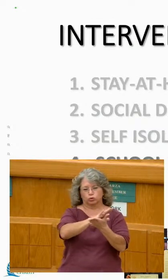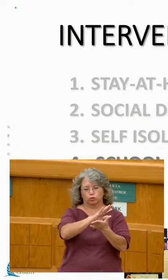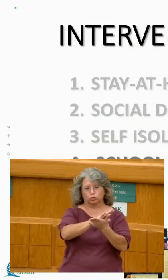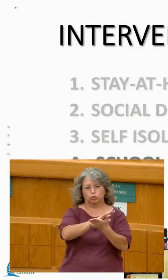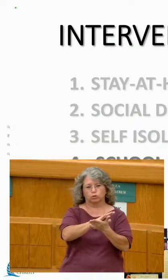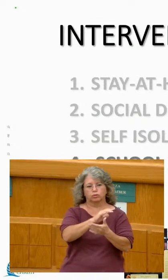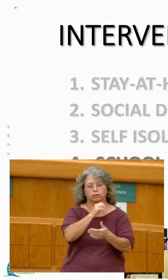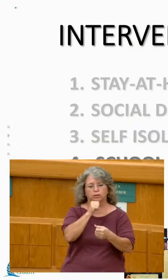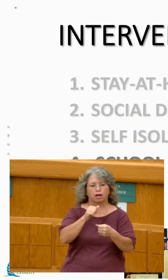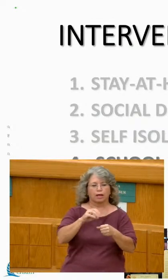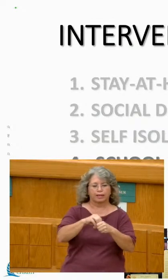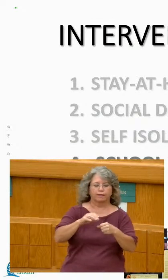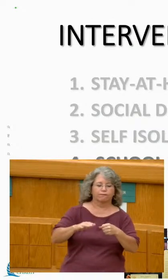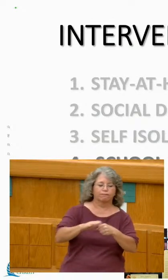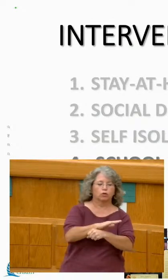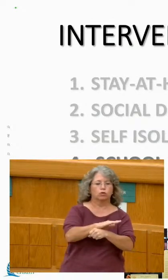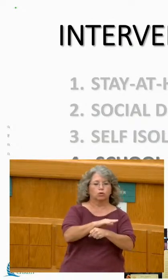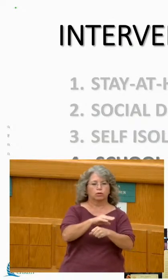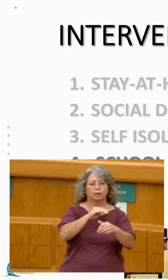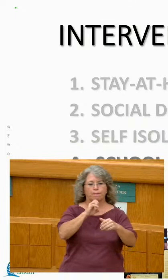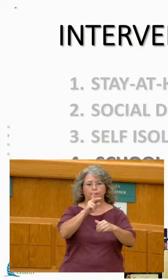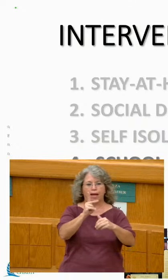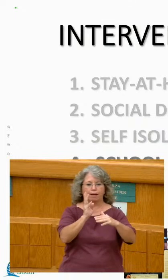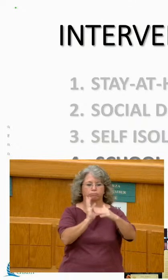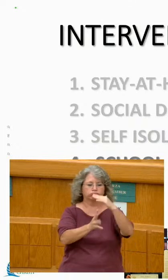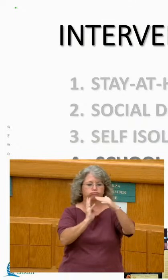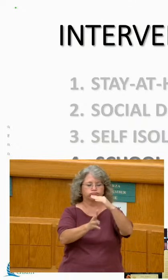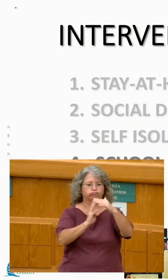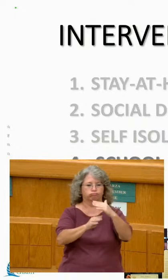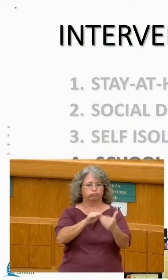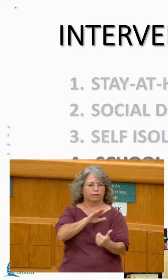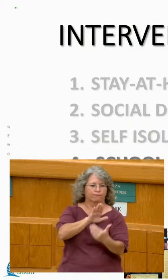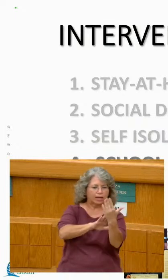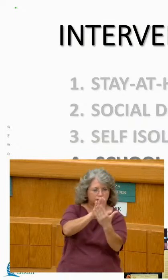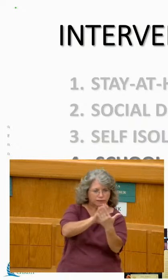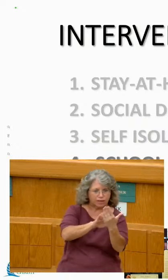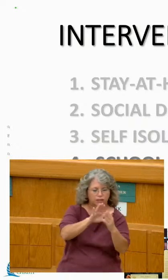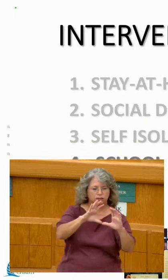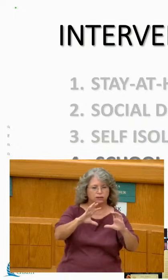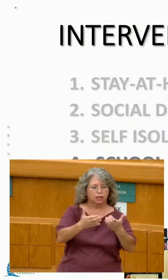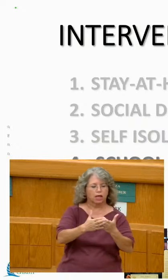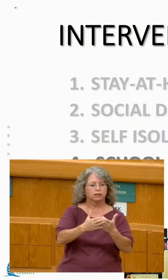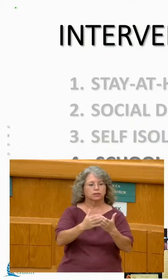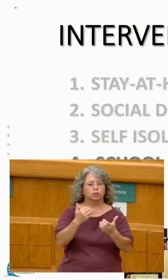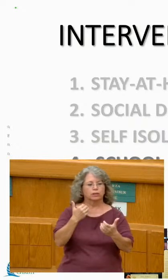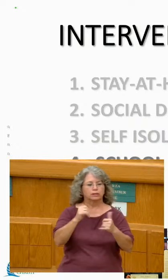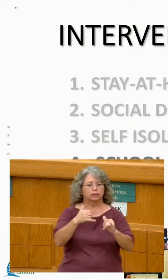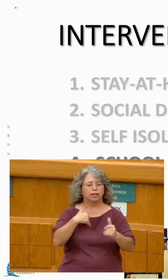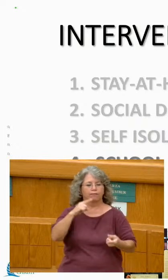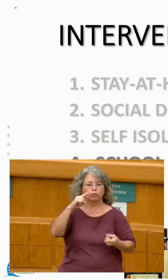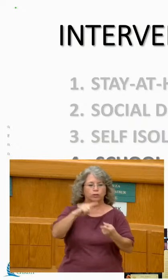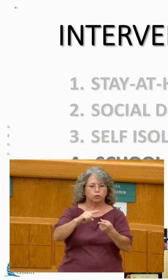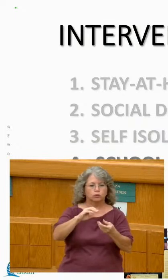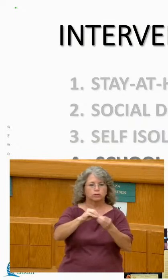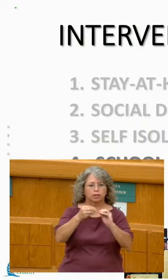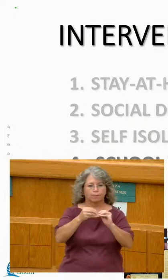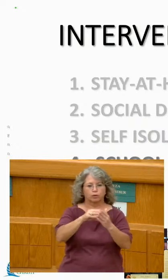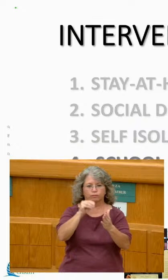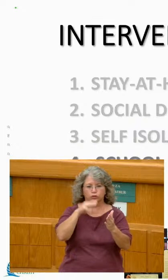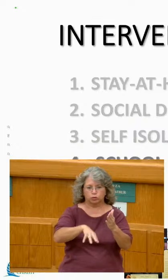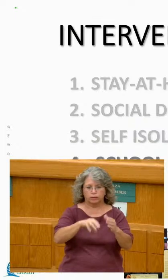face-to-face classes. There's a reduced number of students in the classes, both at universities